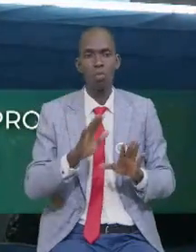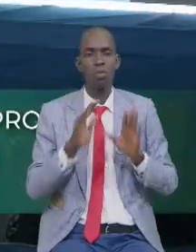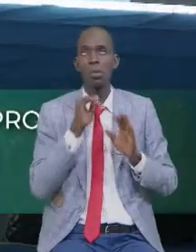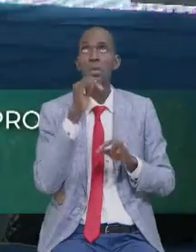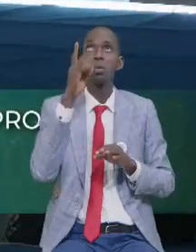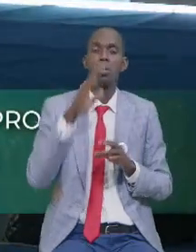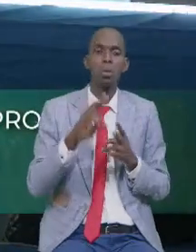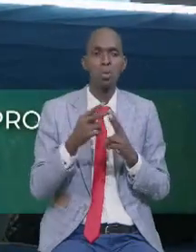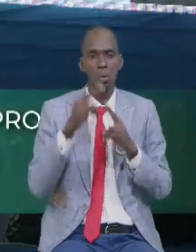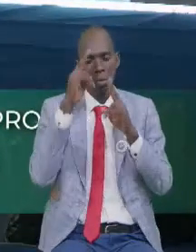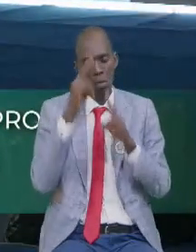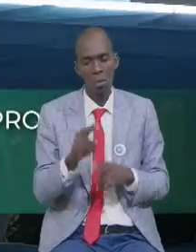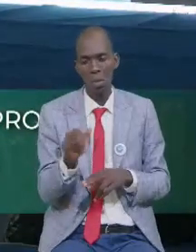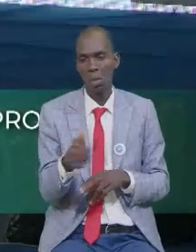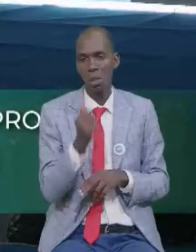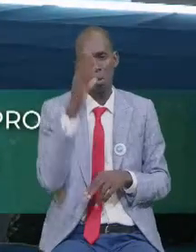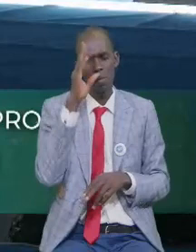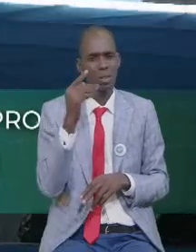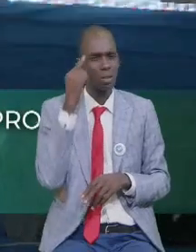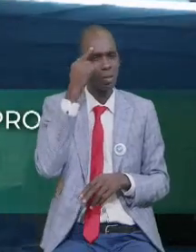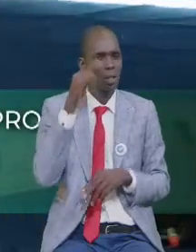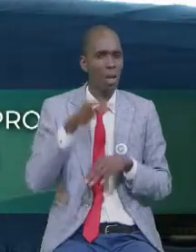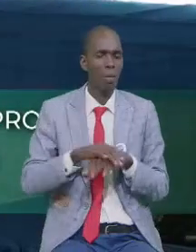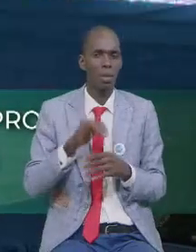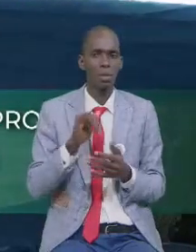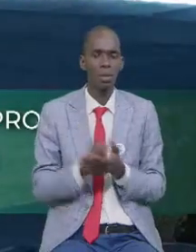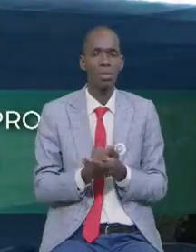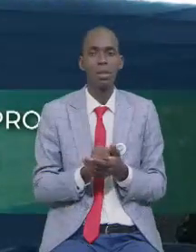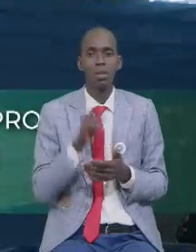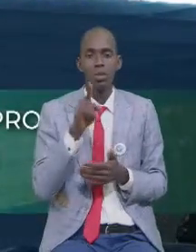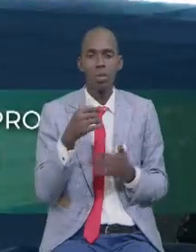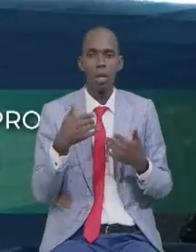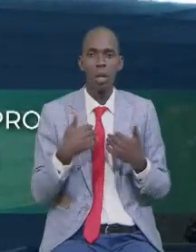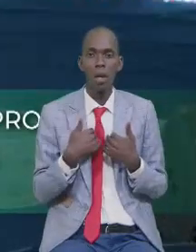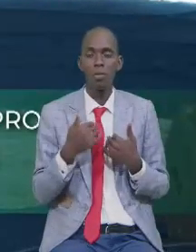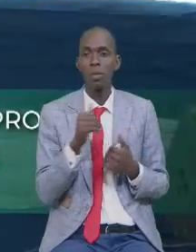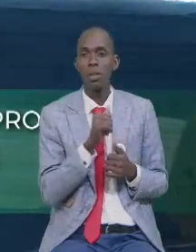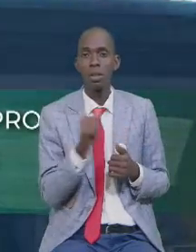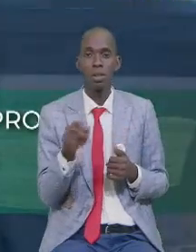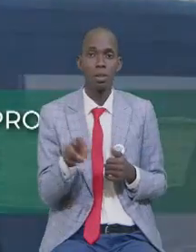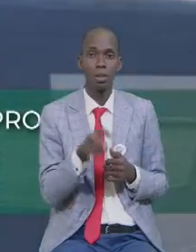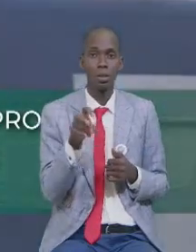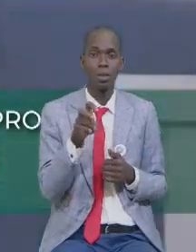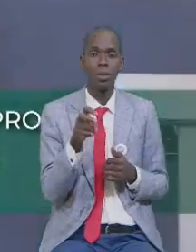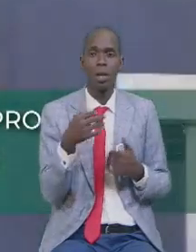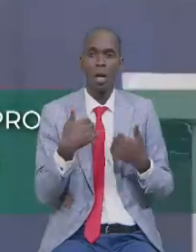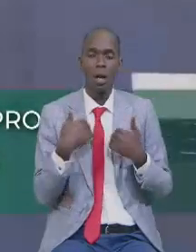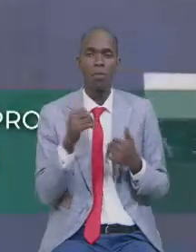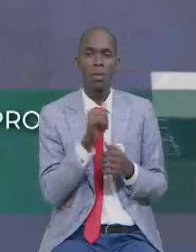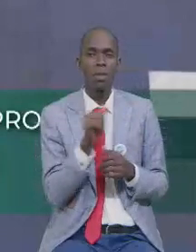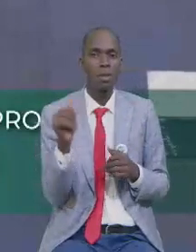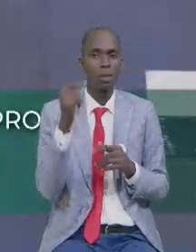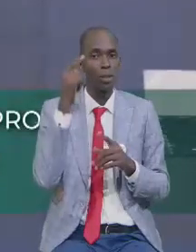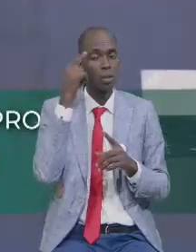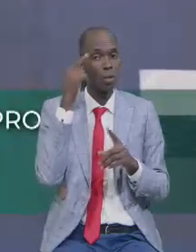regarded man. Think about that. You have a journey. You have a goal. You have a